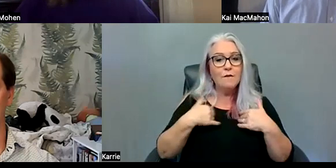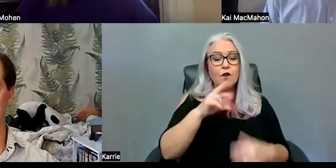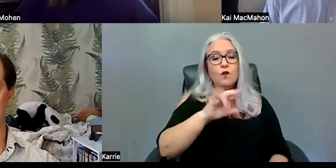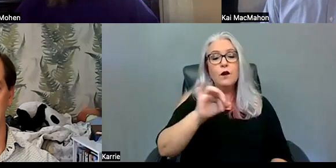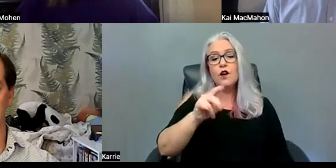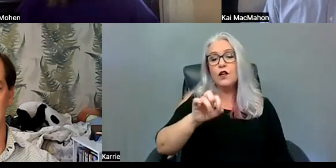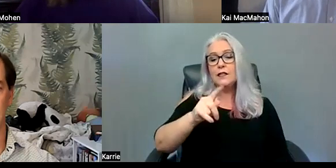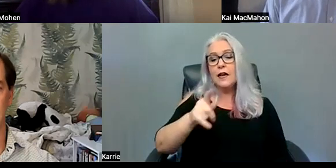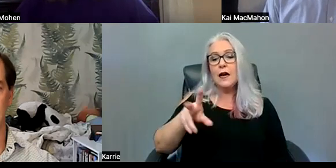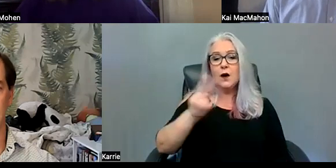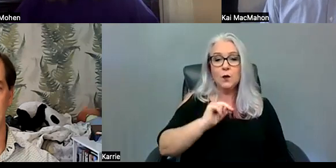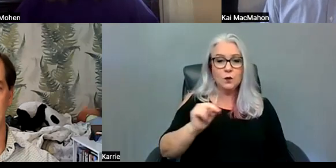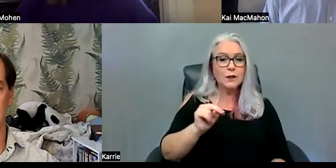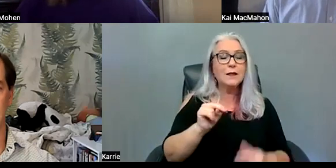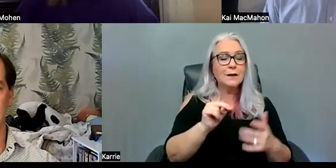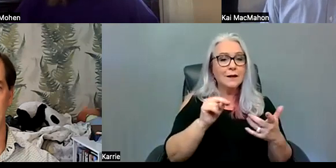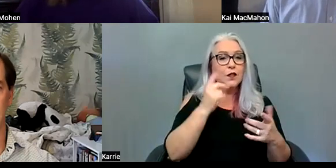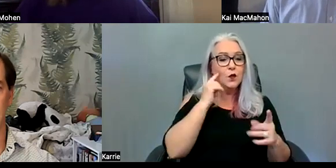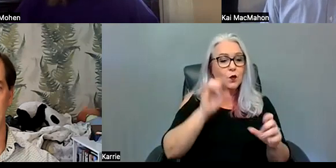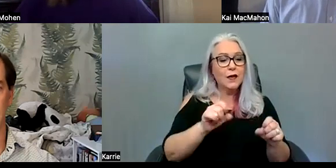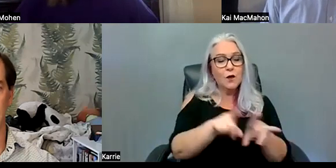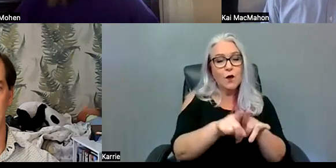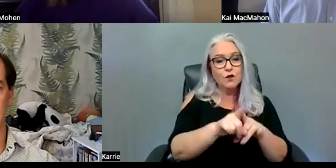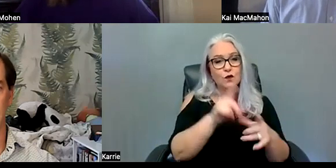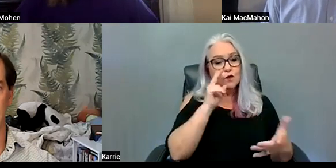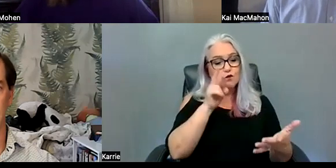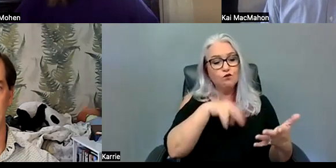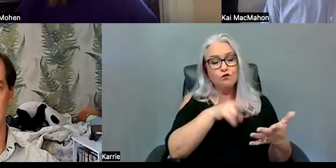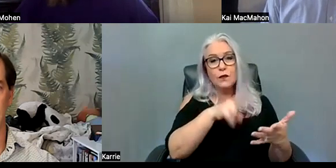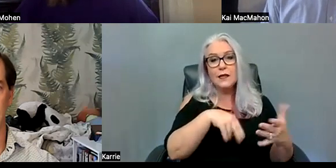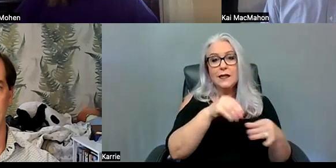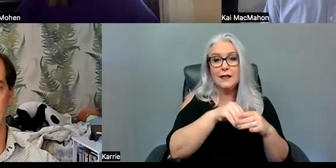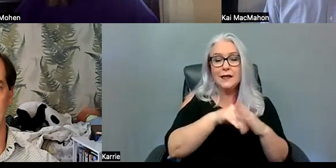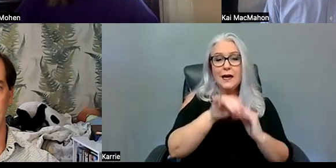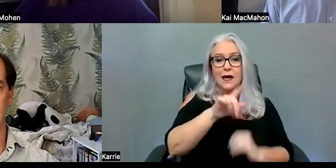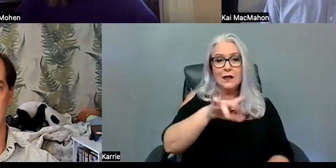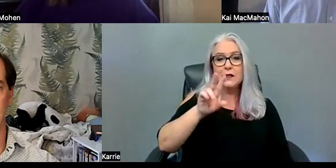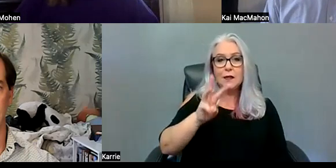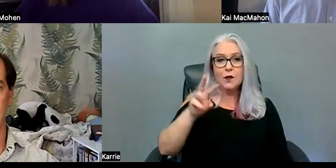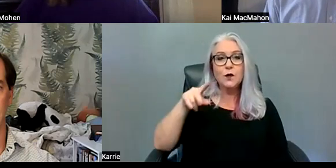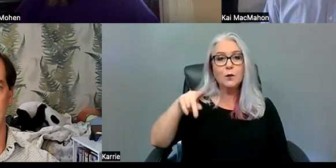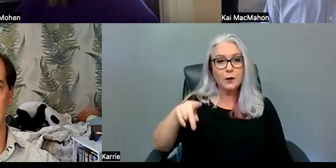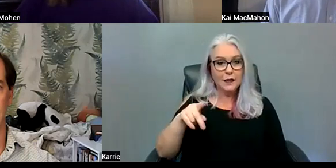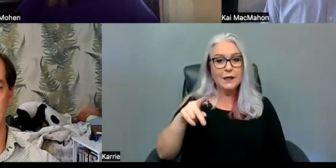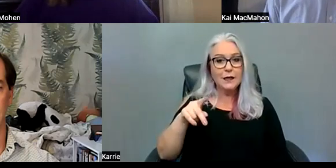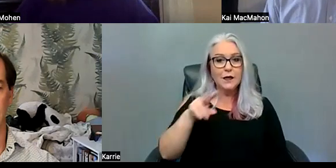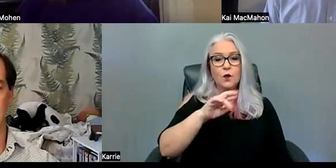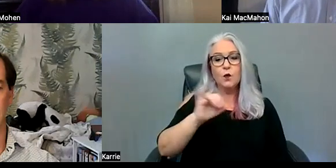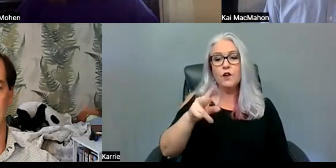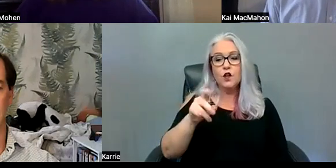our YouTube channel, LWV Rivertowns. There will be no audience participation